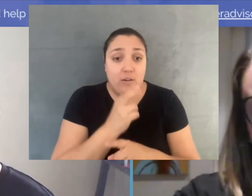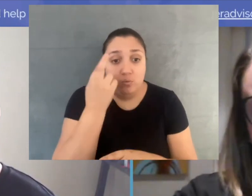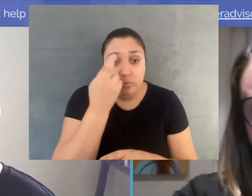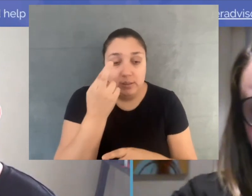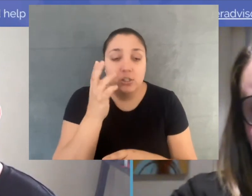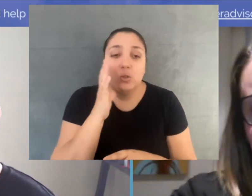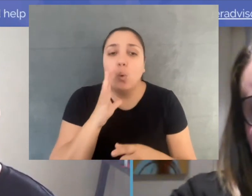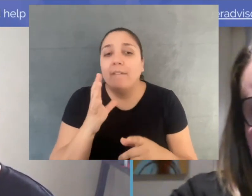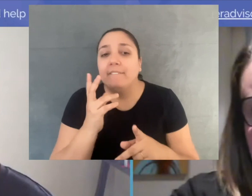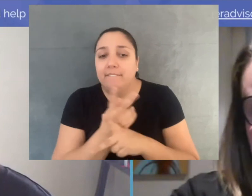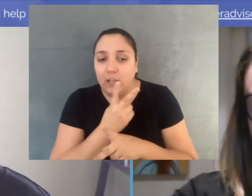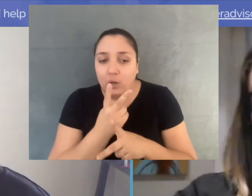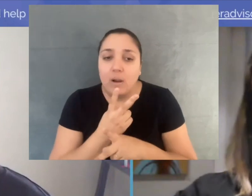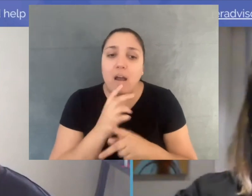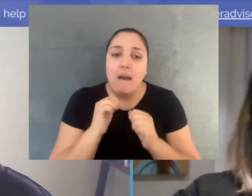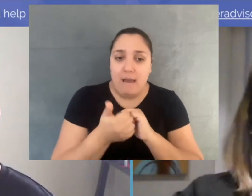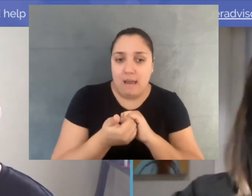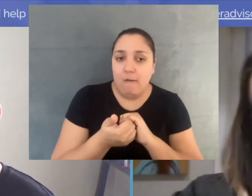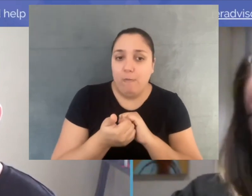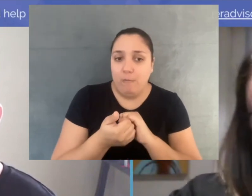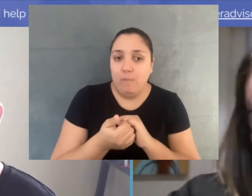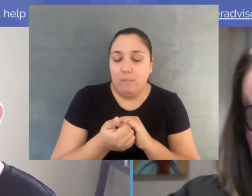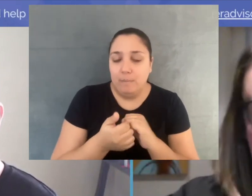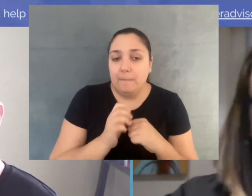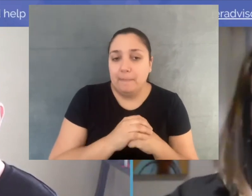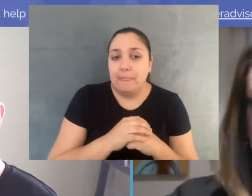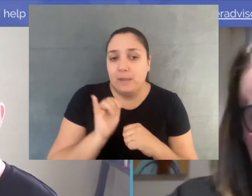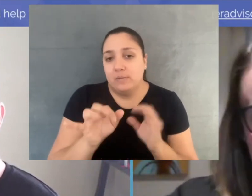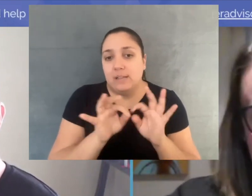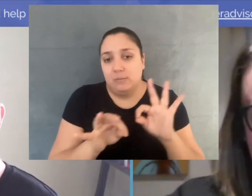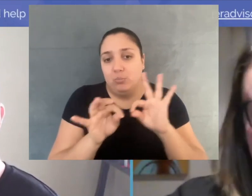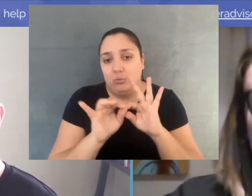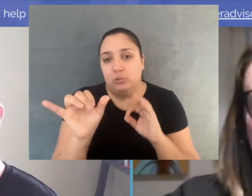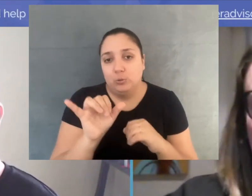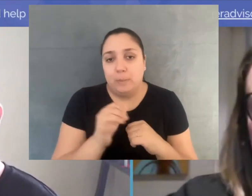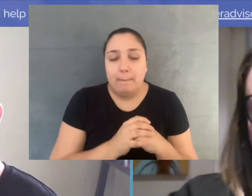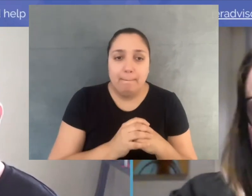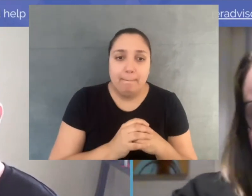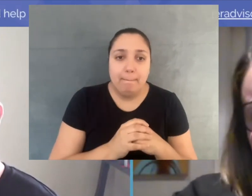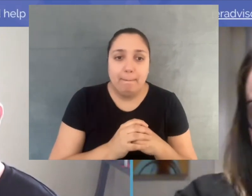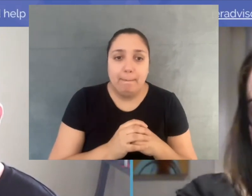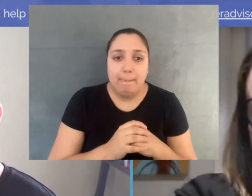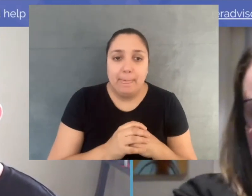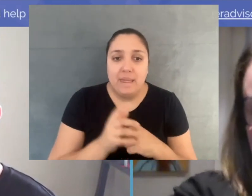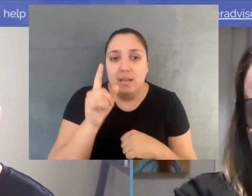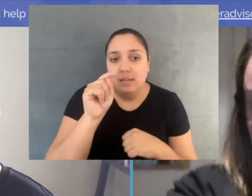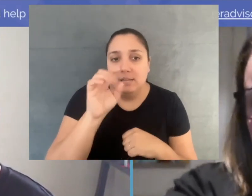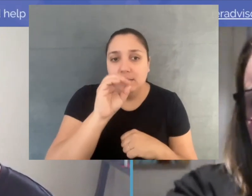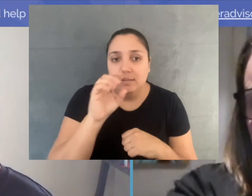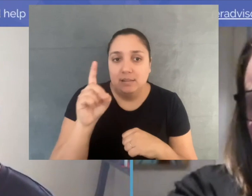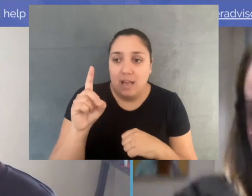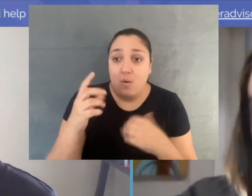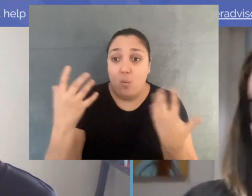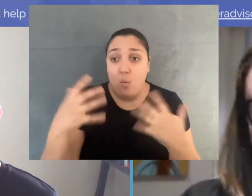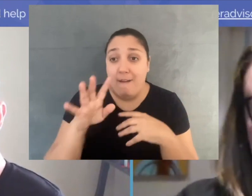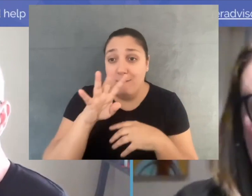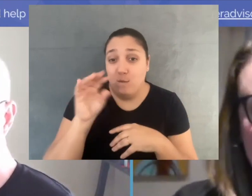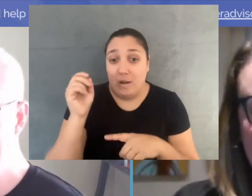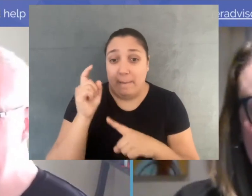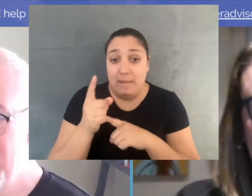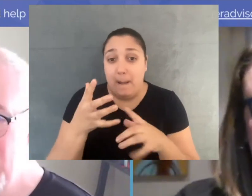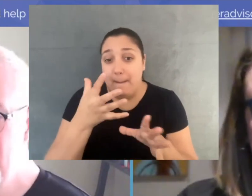really wants to do it for the right reasons, you're going to find those workarounds and you're going to figure out a way. So that's important too.